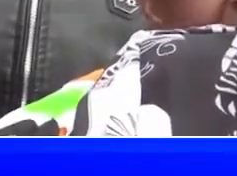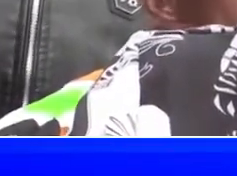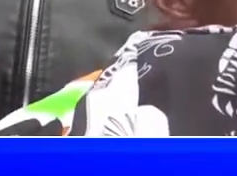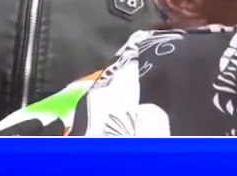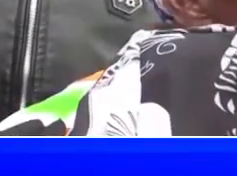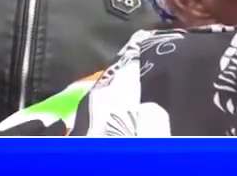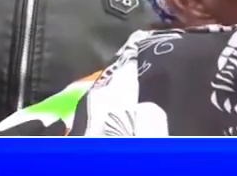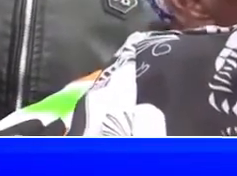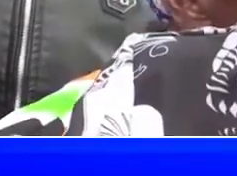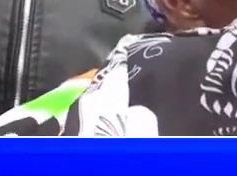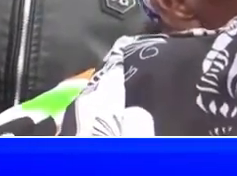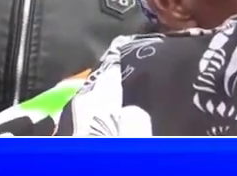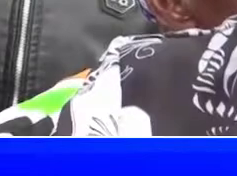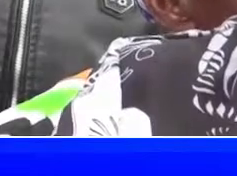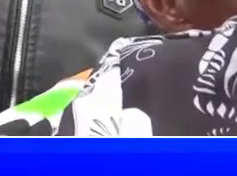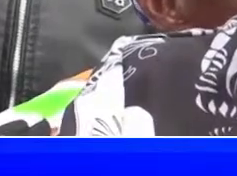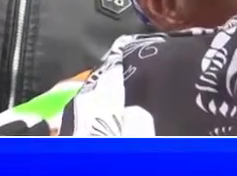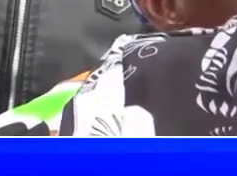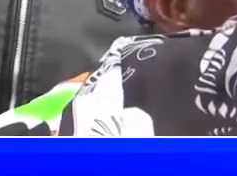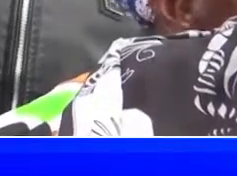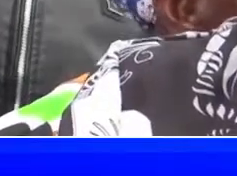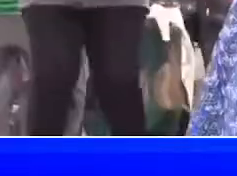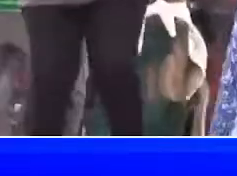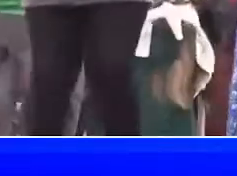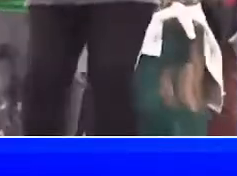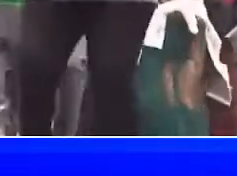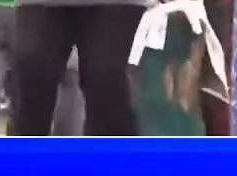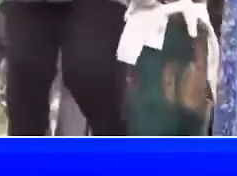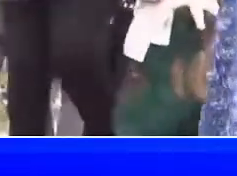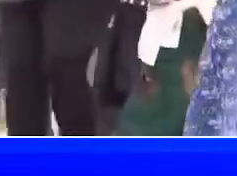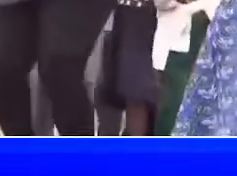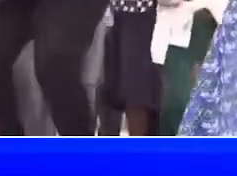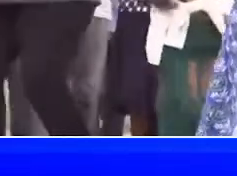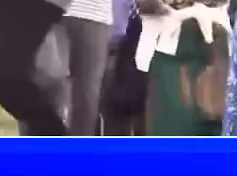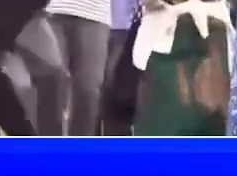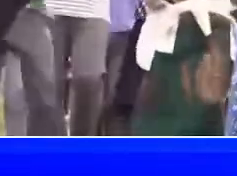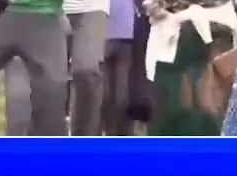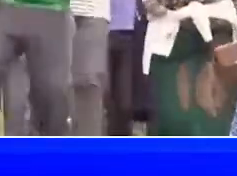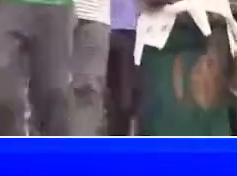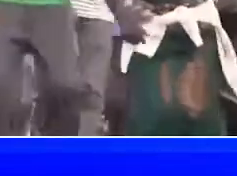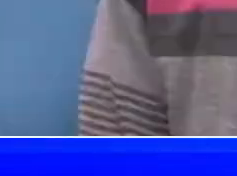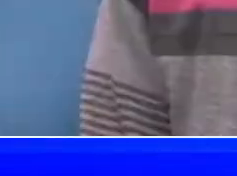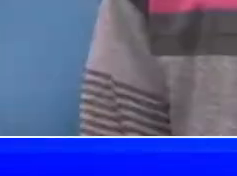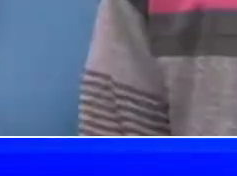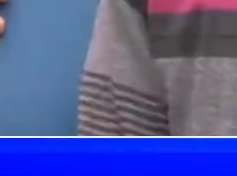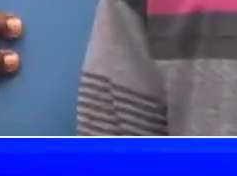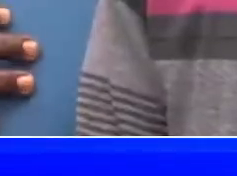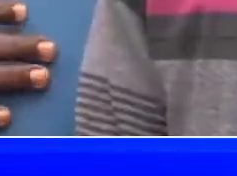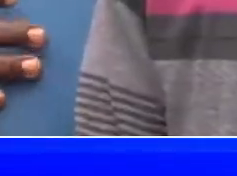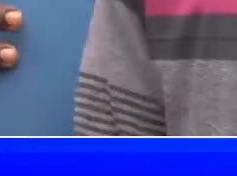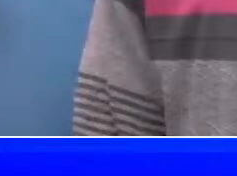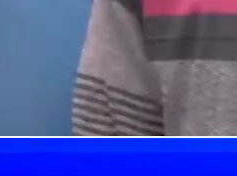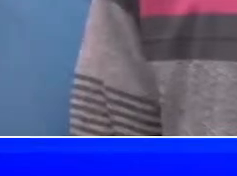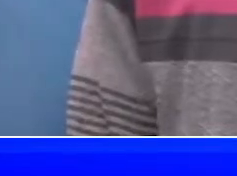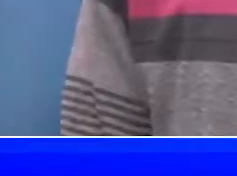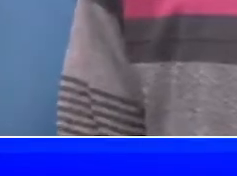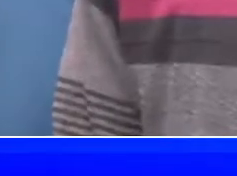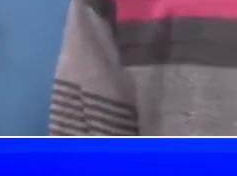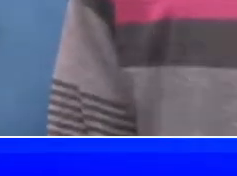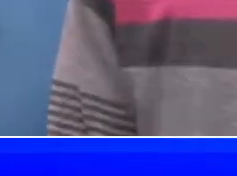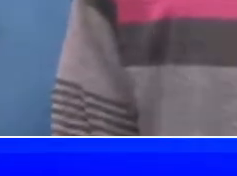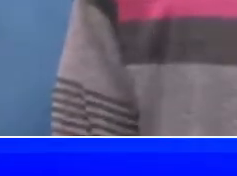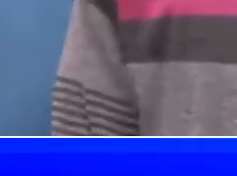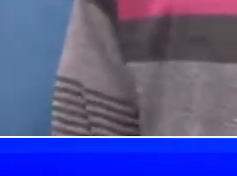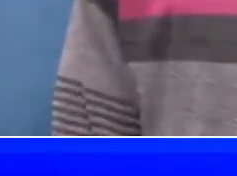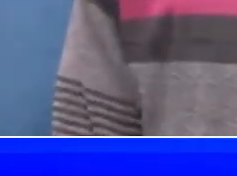atoke nje akuja afanye kazi na serikali yenye iko. And a mother's joy. Nimefurahi kwa